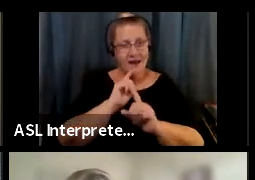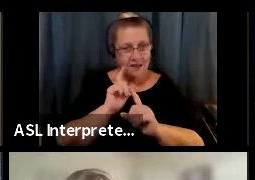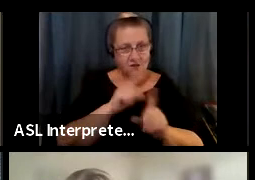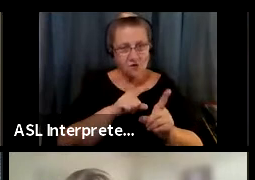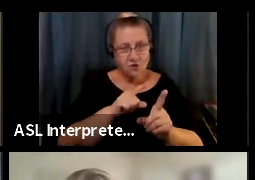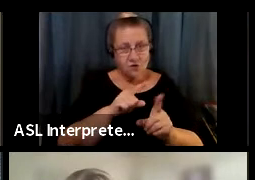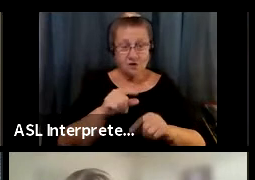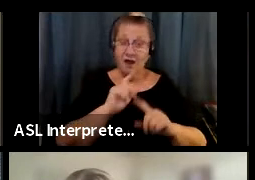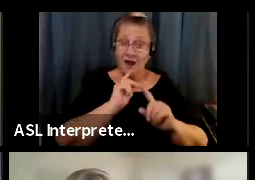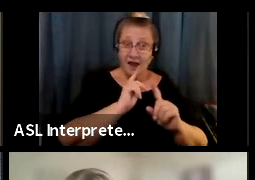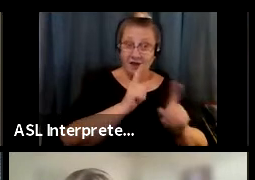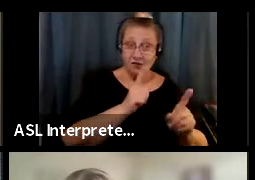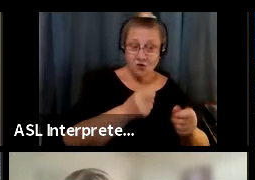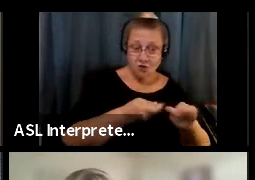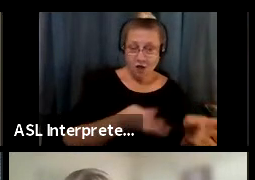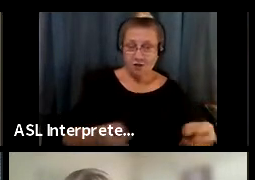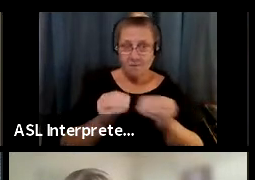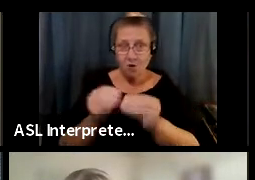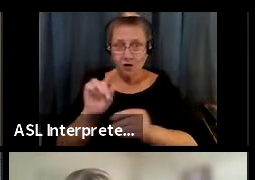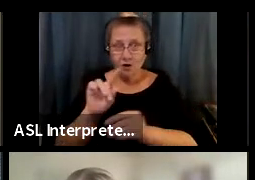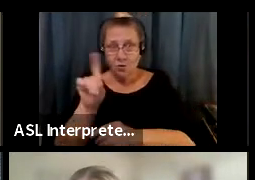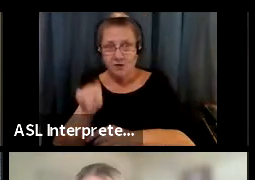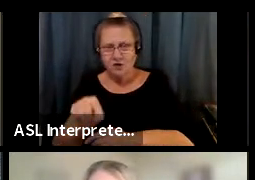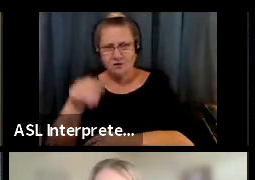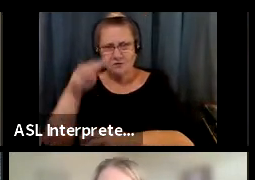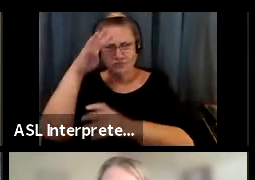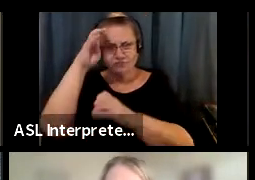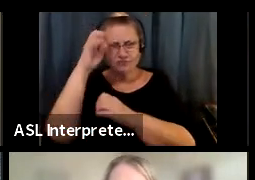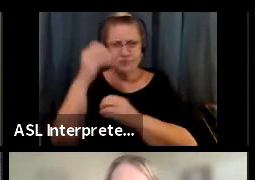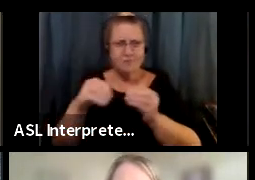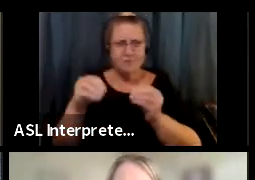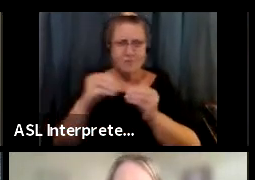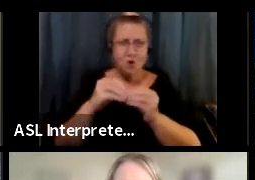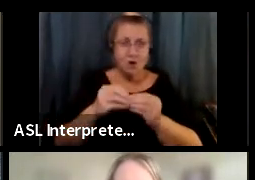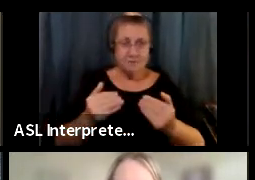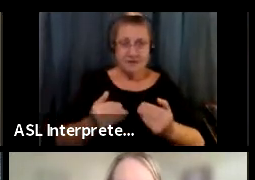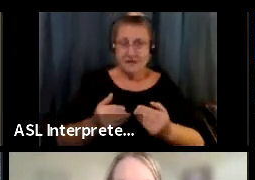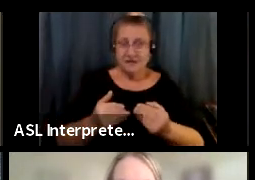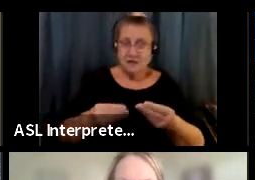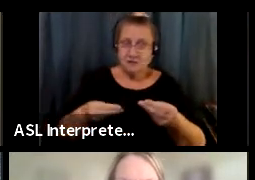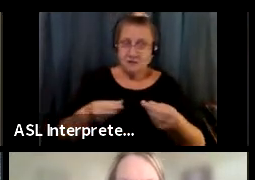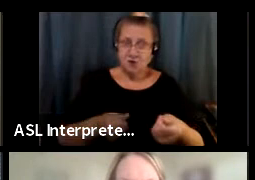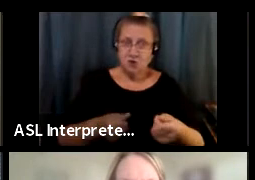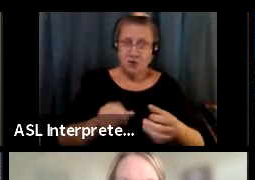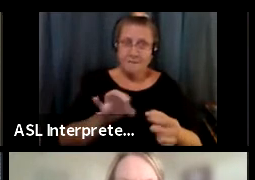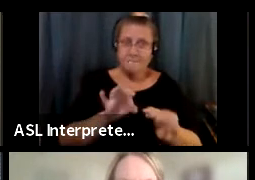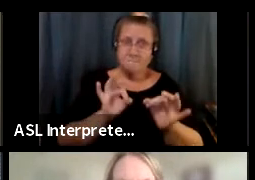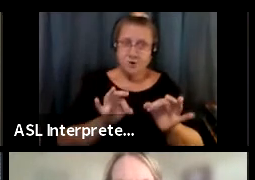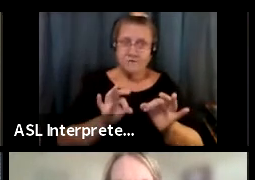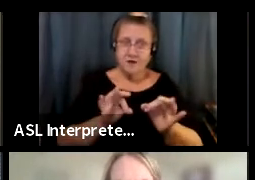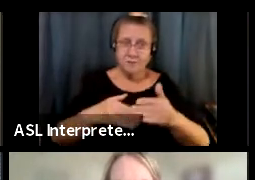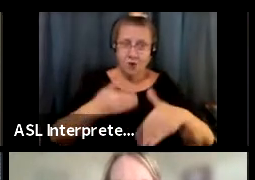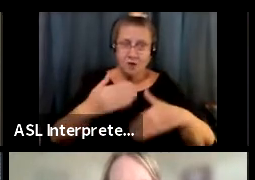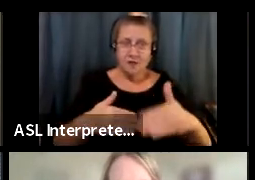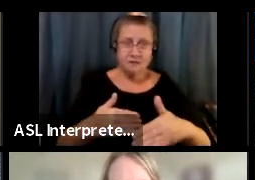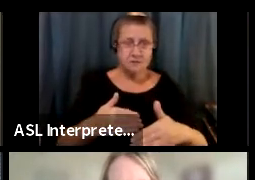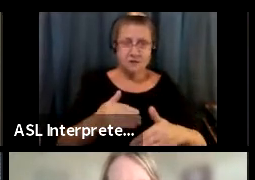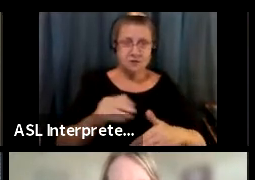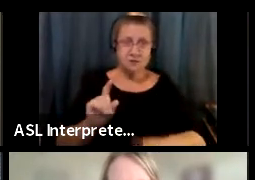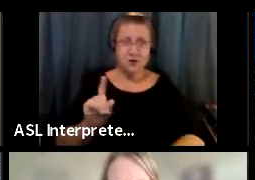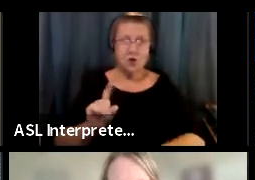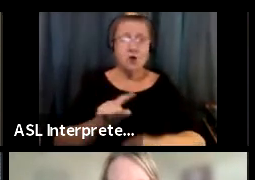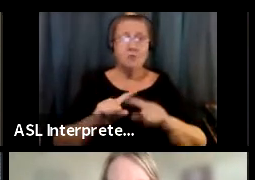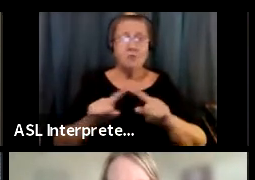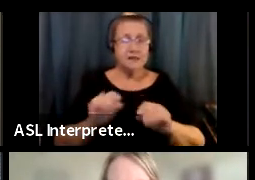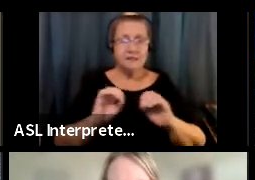more questions. Obviously, it wasn't a perfect process, but I don't think anything over the last year could be characterized as